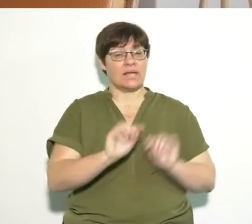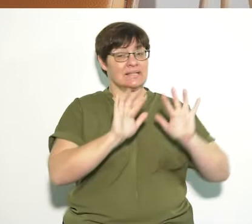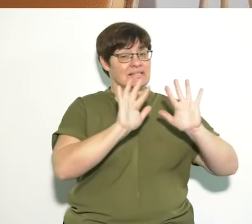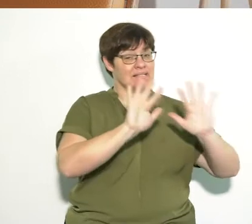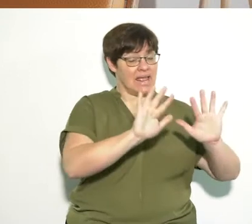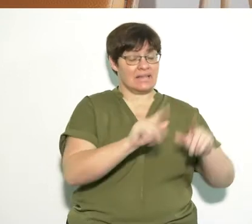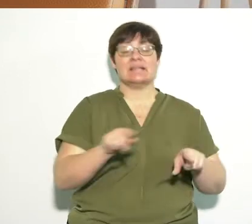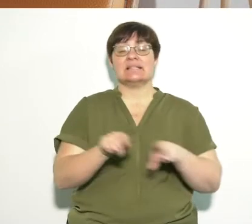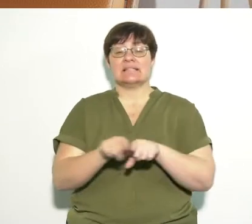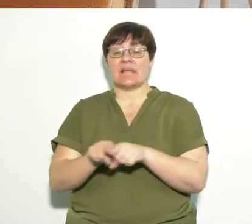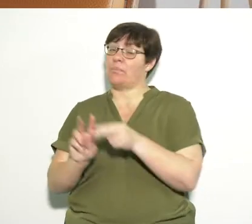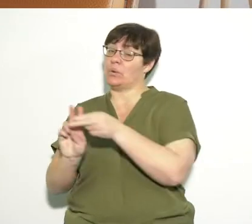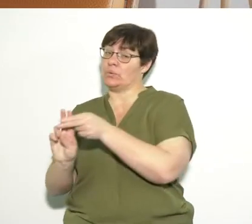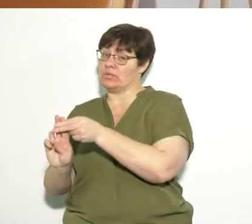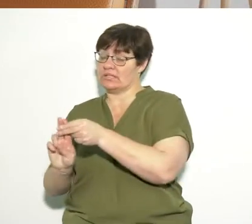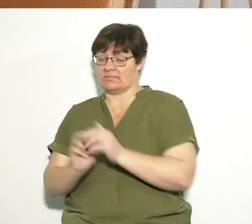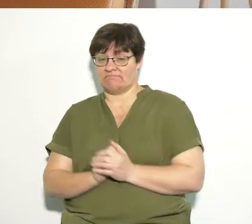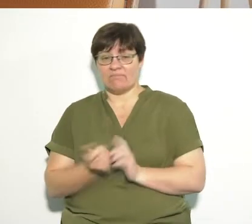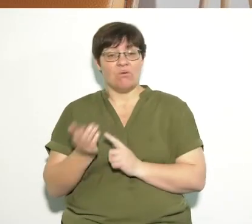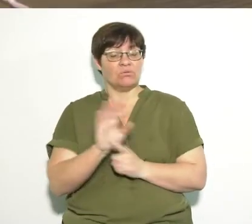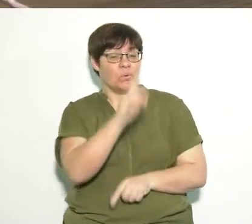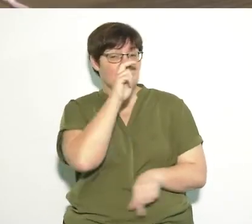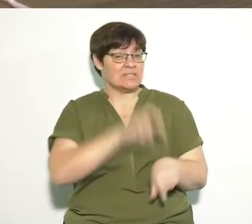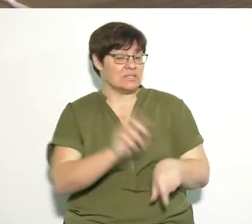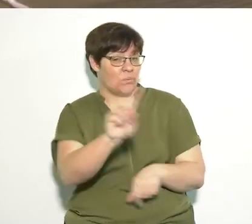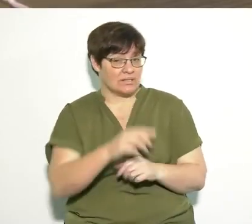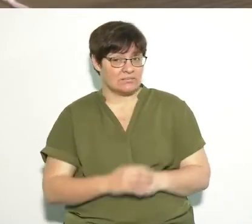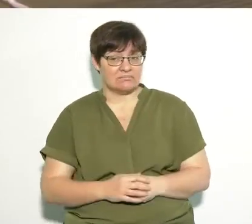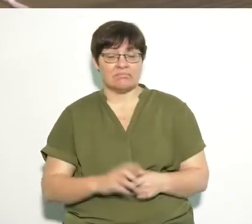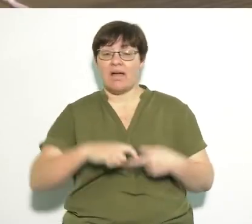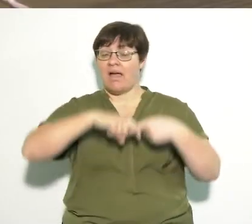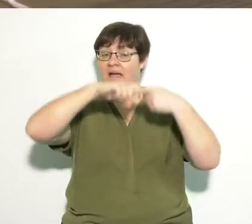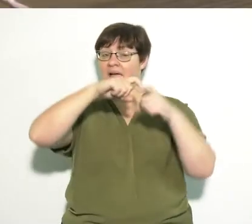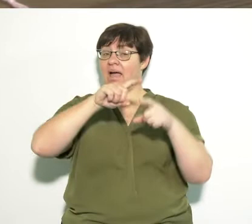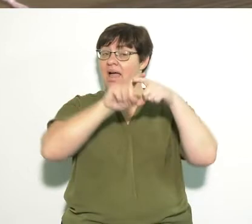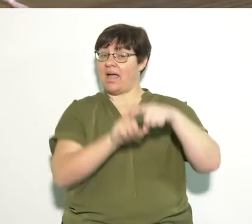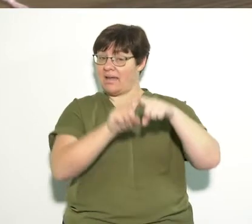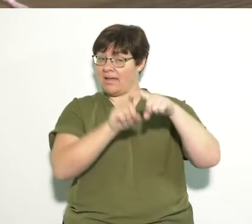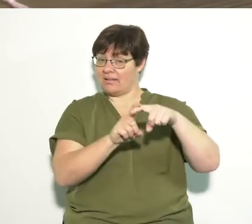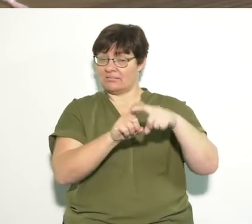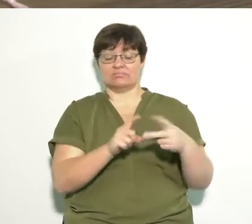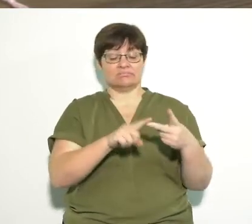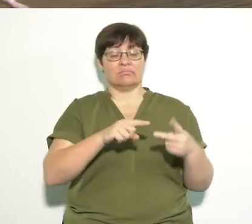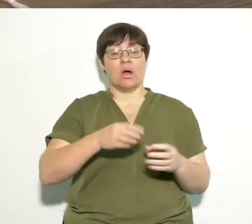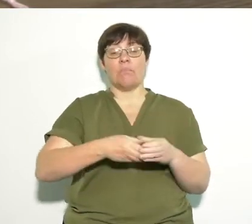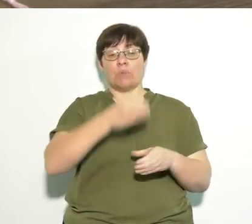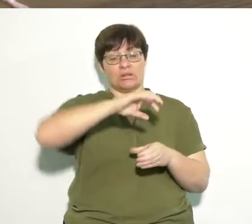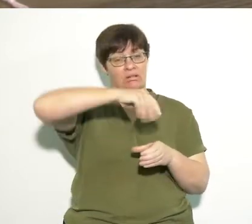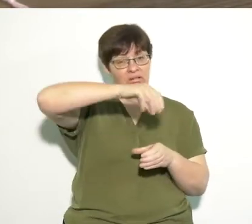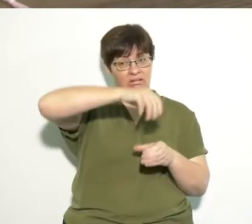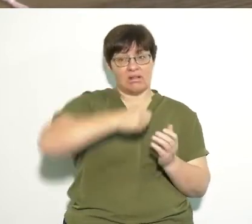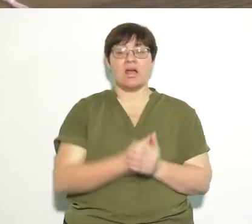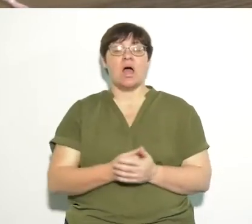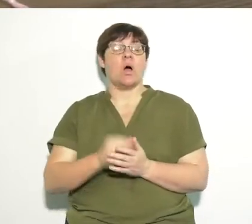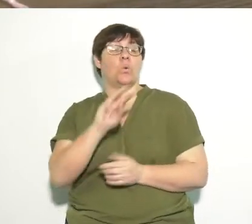tens and units. Let me show you what you will need. You will need a hanger, you will need bottle tops, and you will need